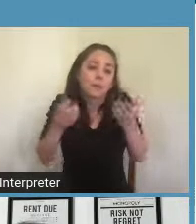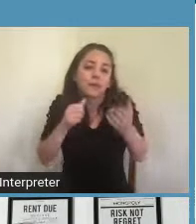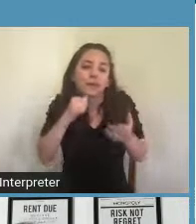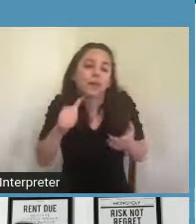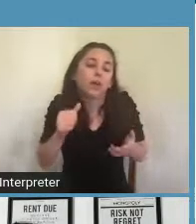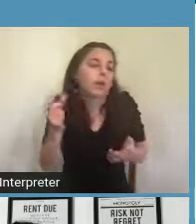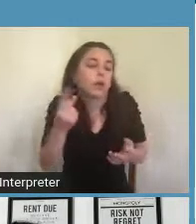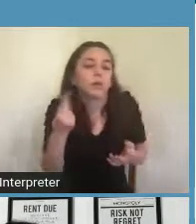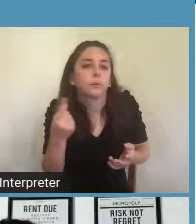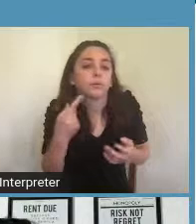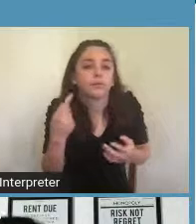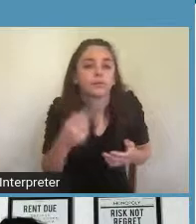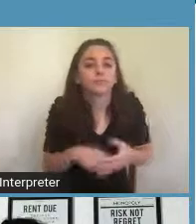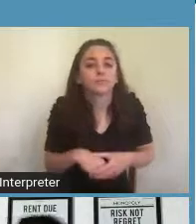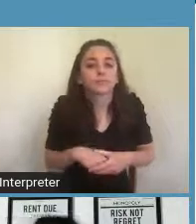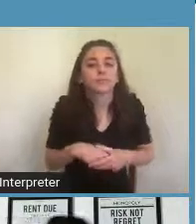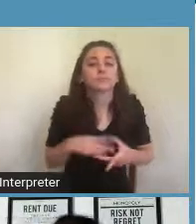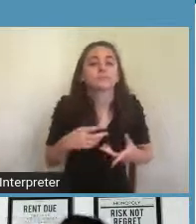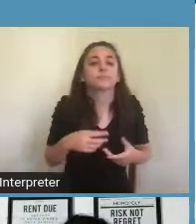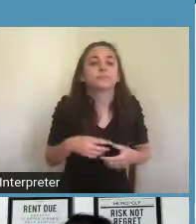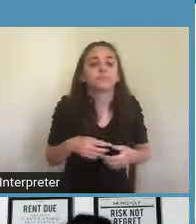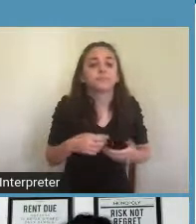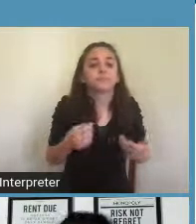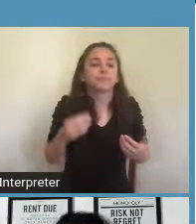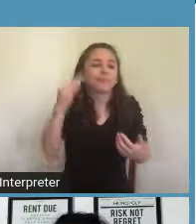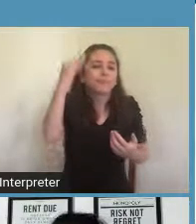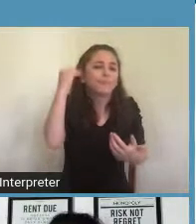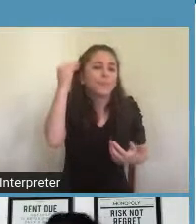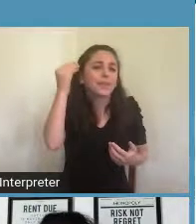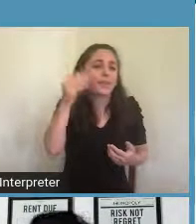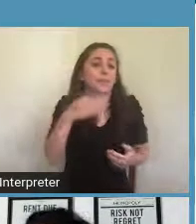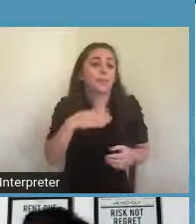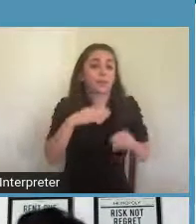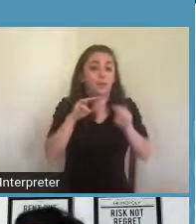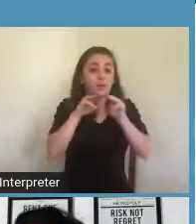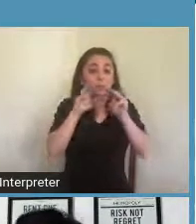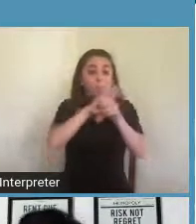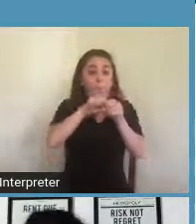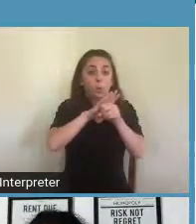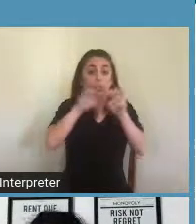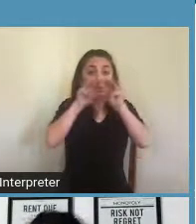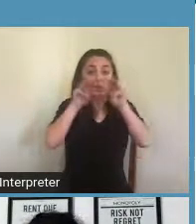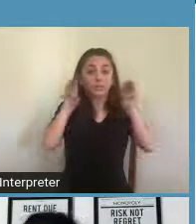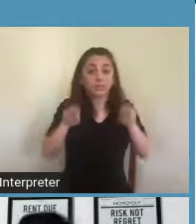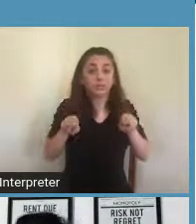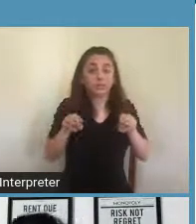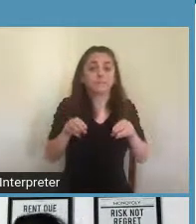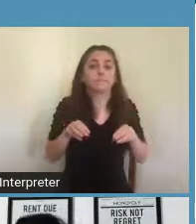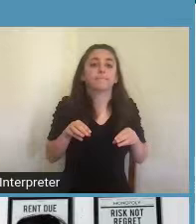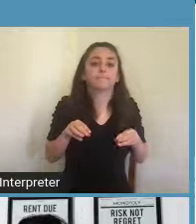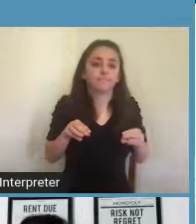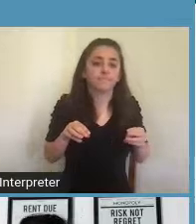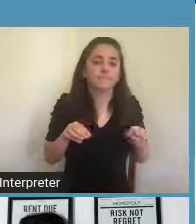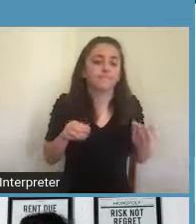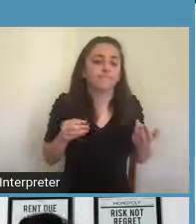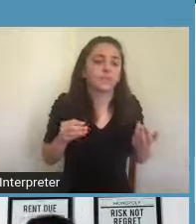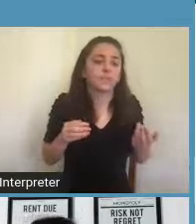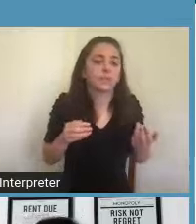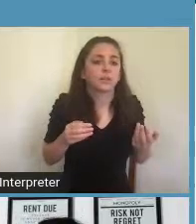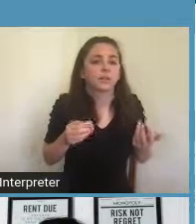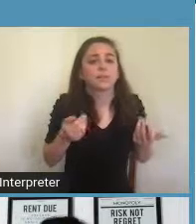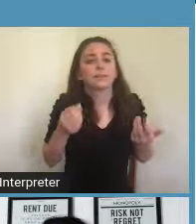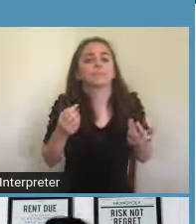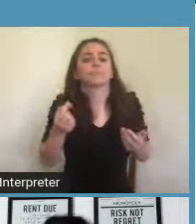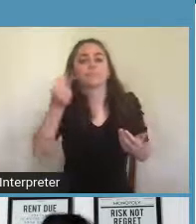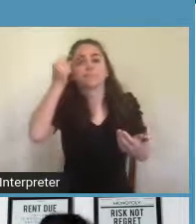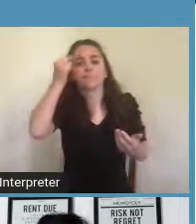could work, I'm thinking about, my local museum, the National Museum of Mexican Art. Think about Lupita Reeds,